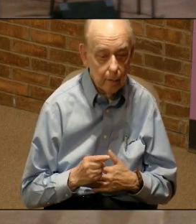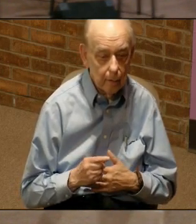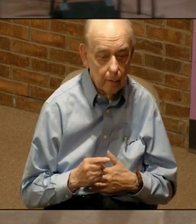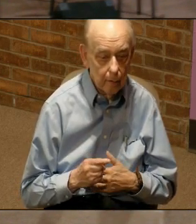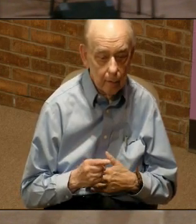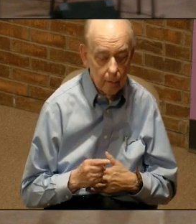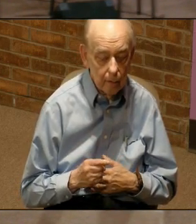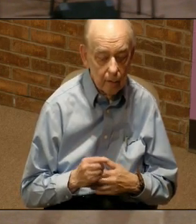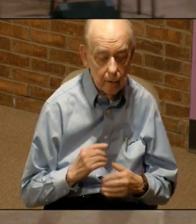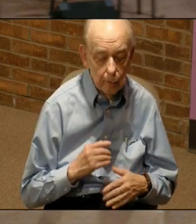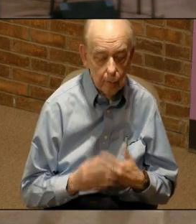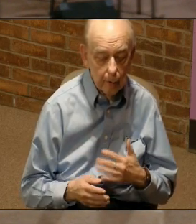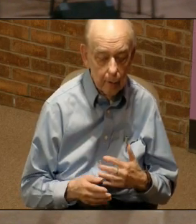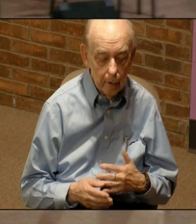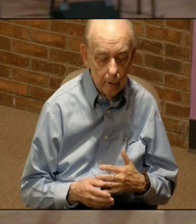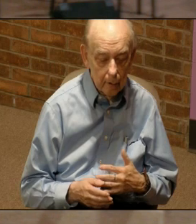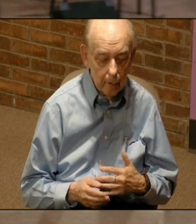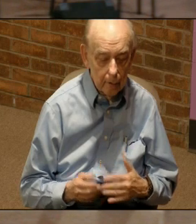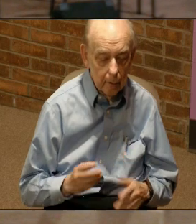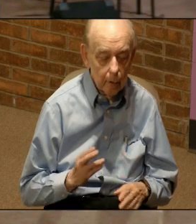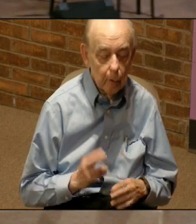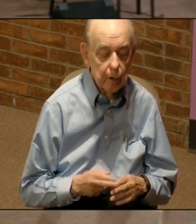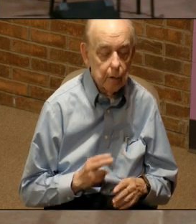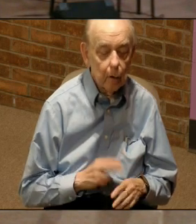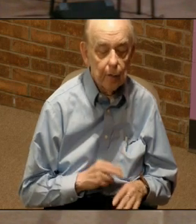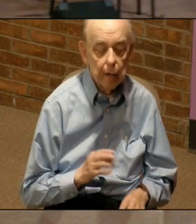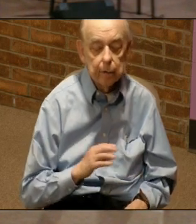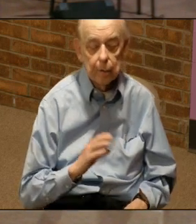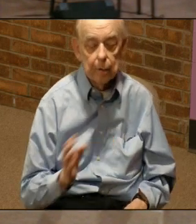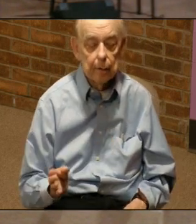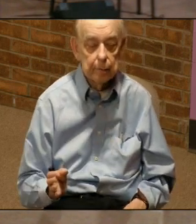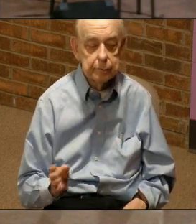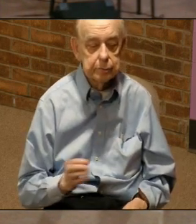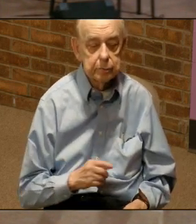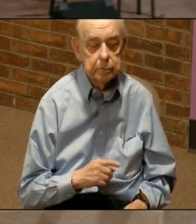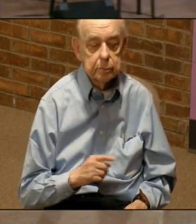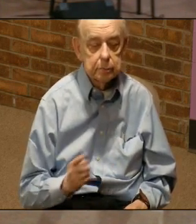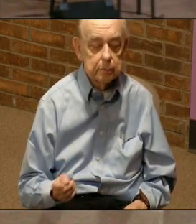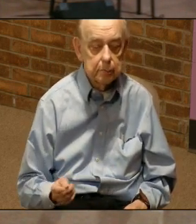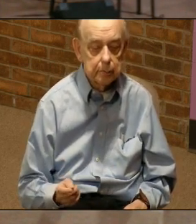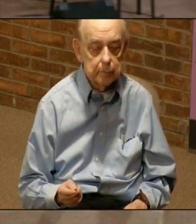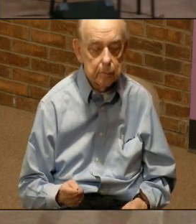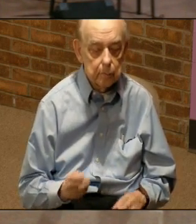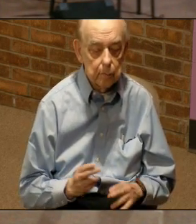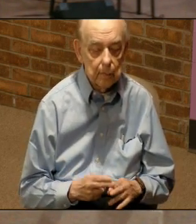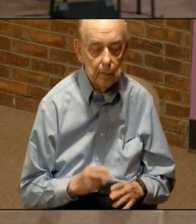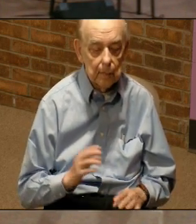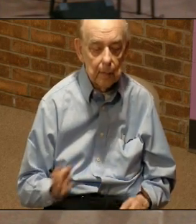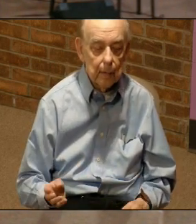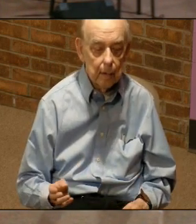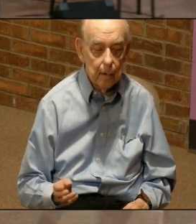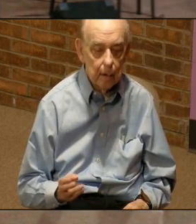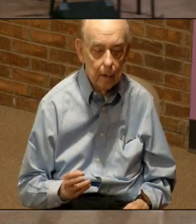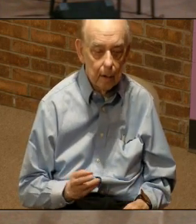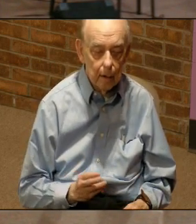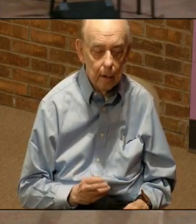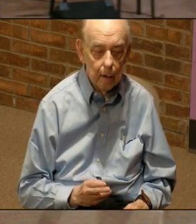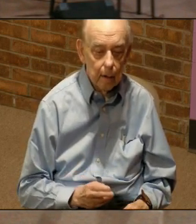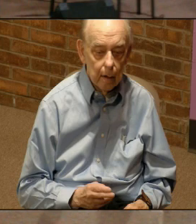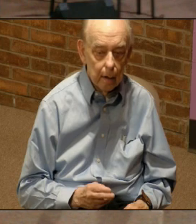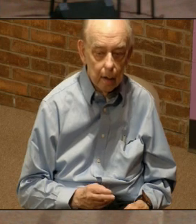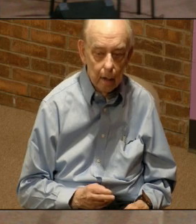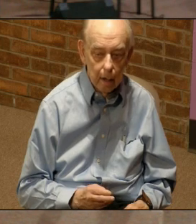little over a month. We call it Christmas. But another name for Christmas is also called